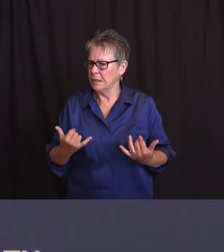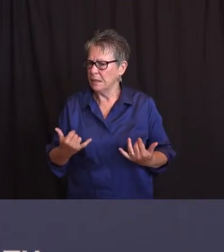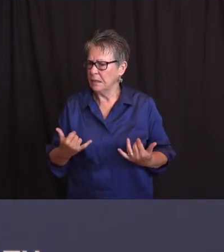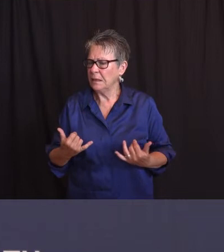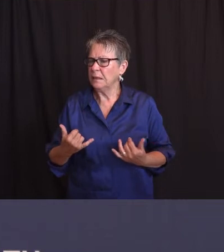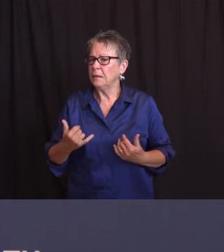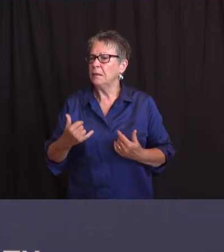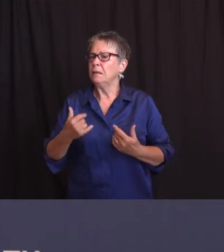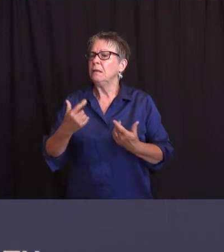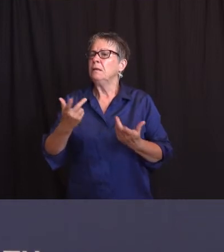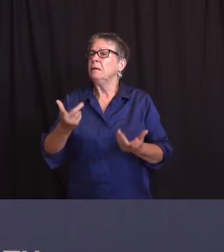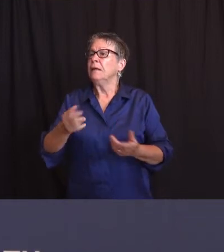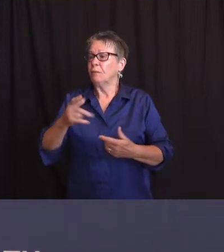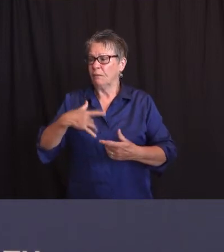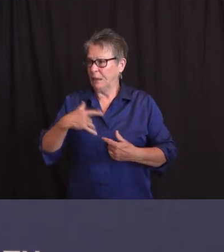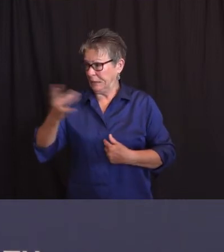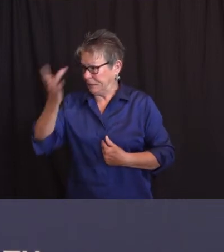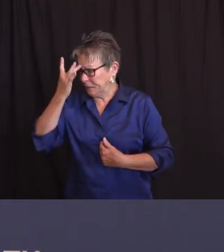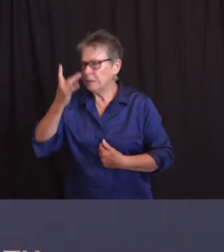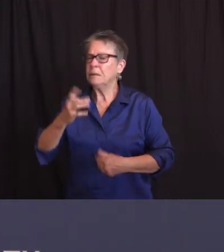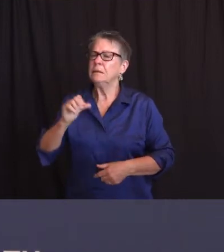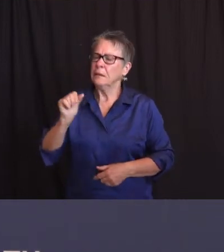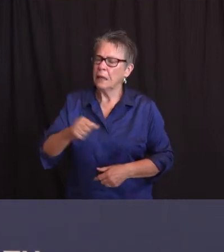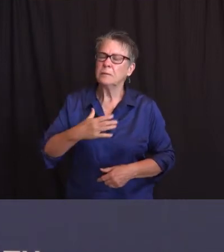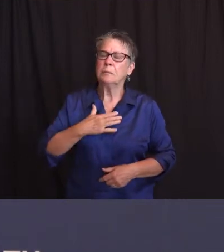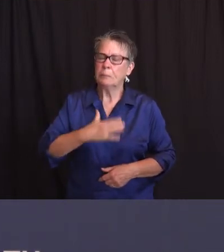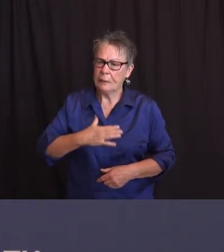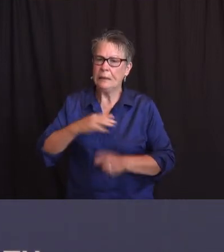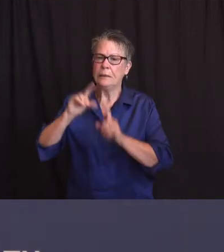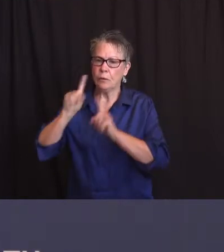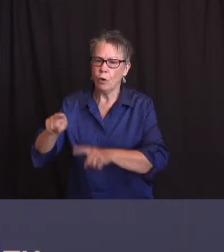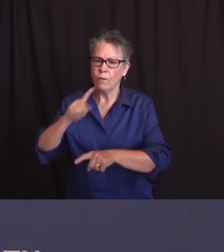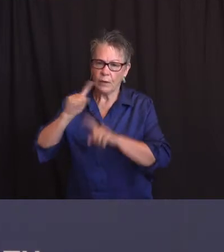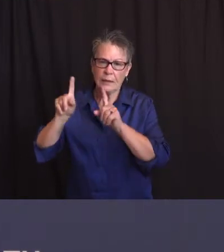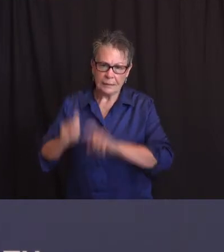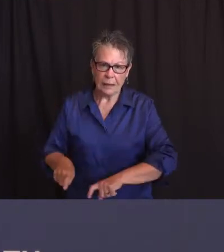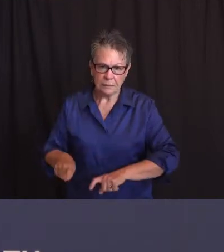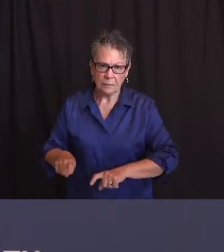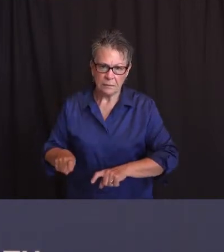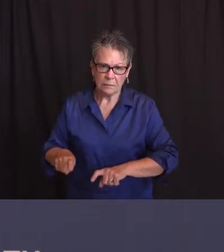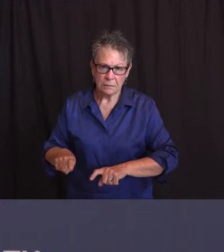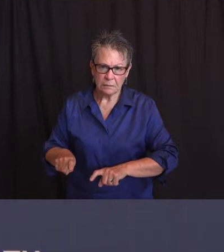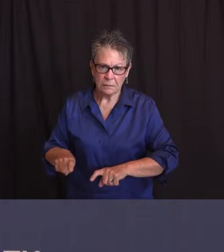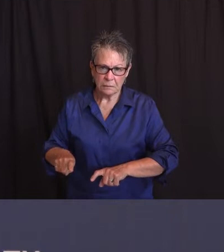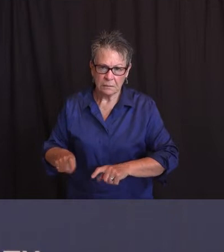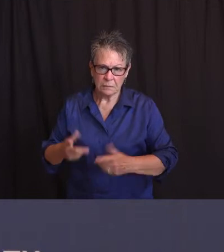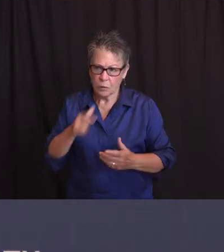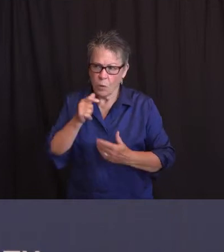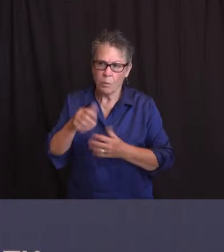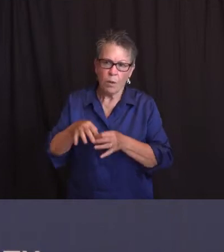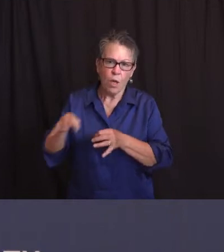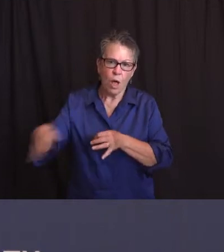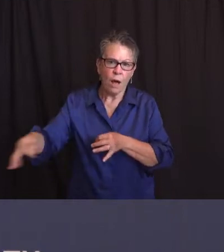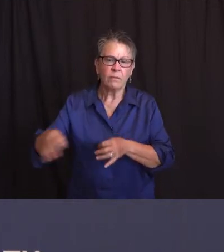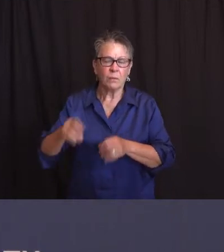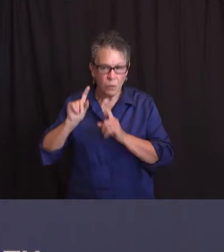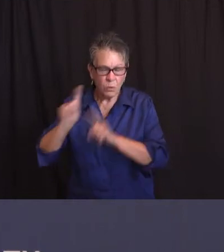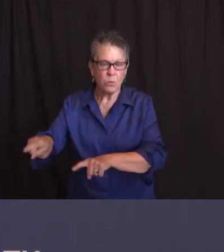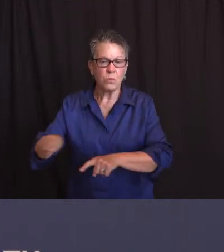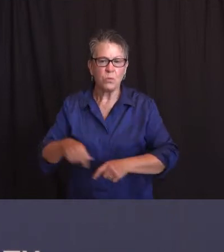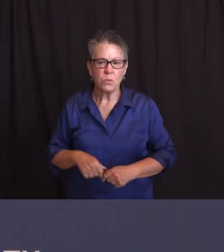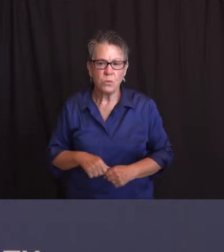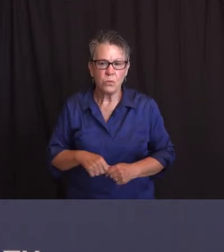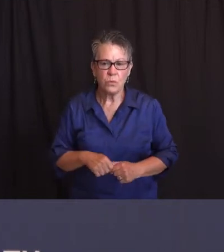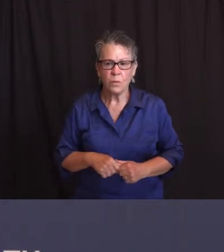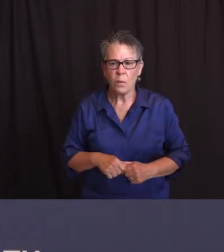way? We know a lot more, and more importantly, we have a lot more supplies than we had then. We do not have a testing supply shortage, which we had last